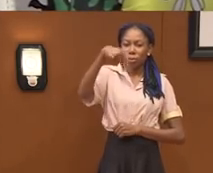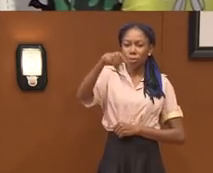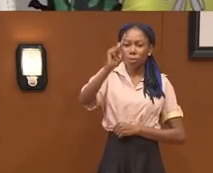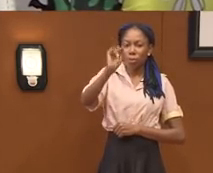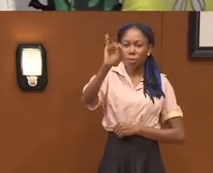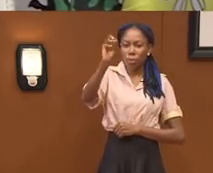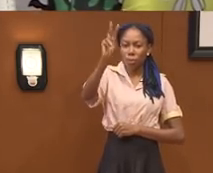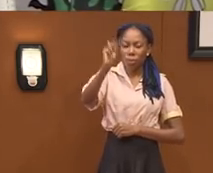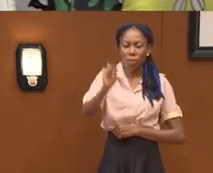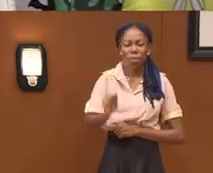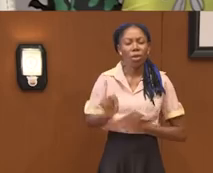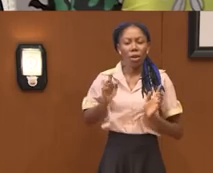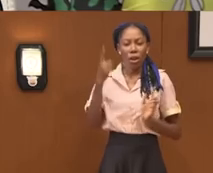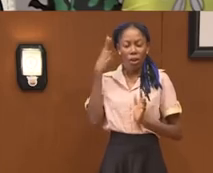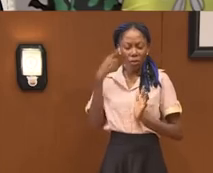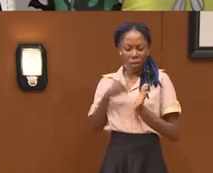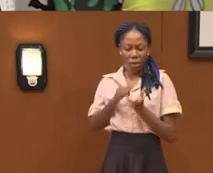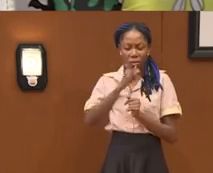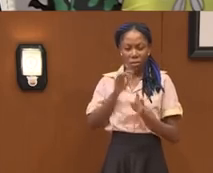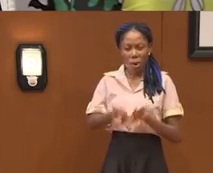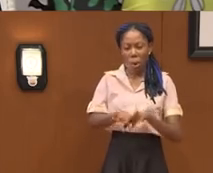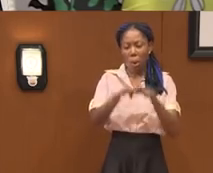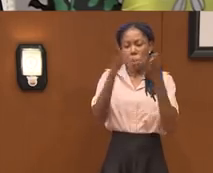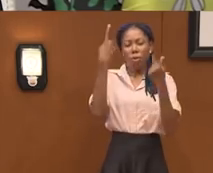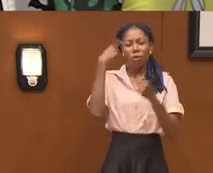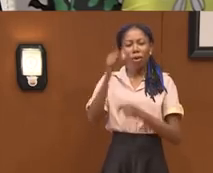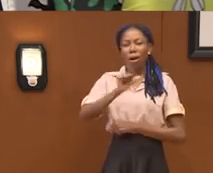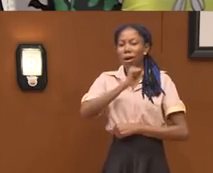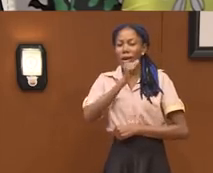generally, basically open for any reasonable